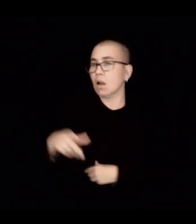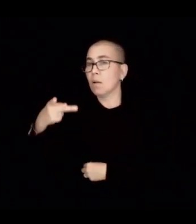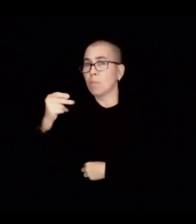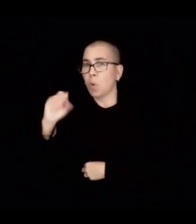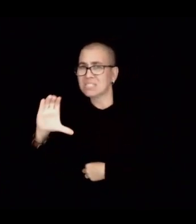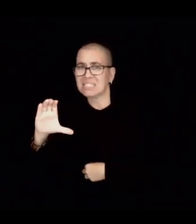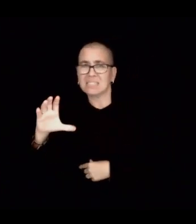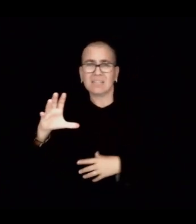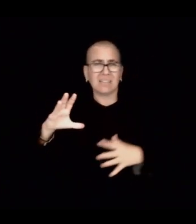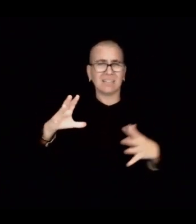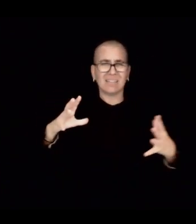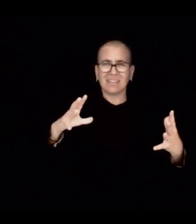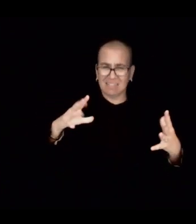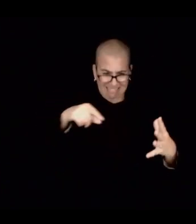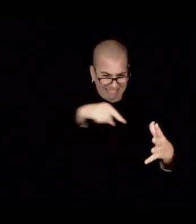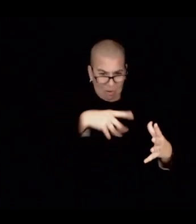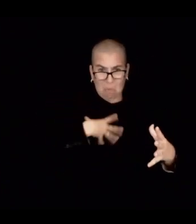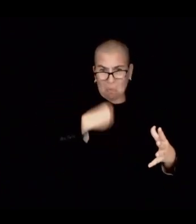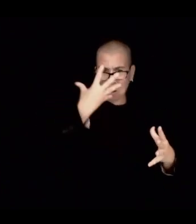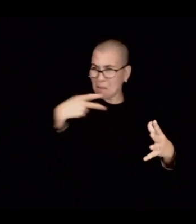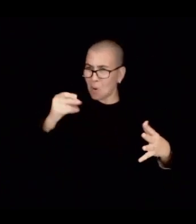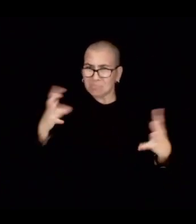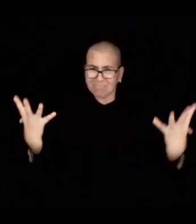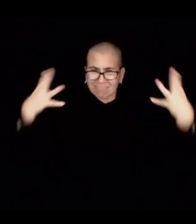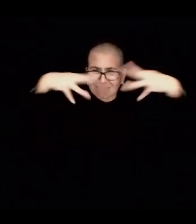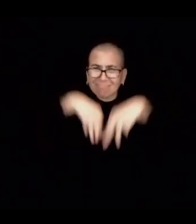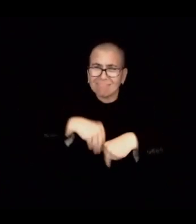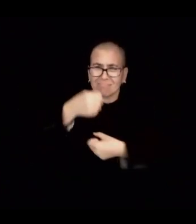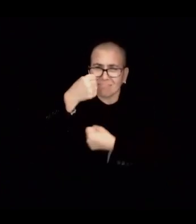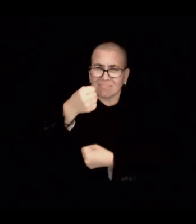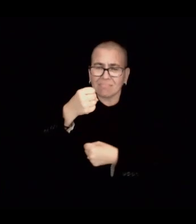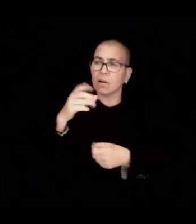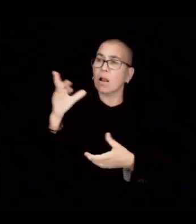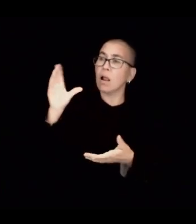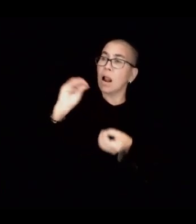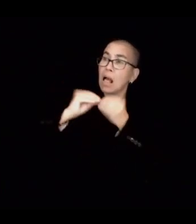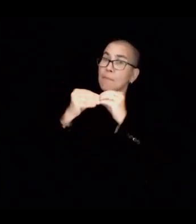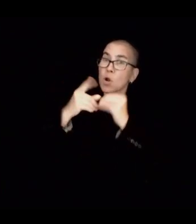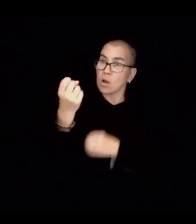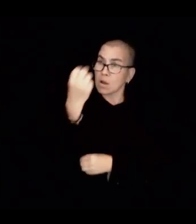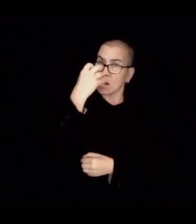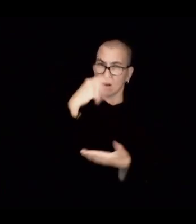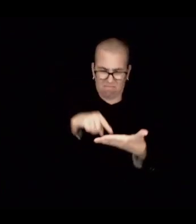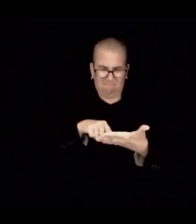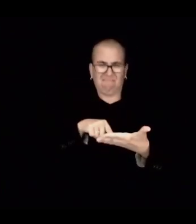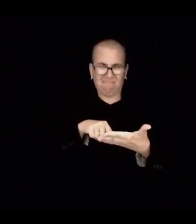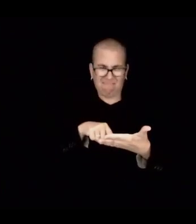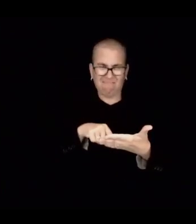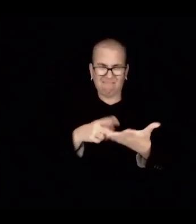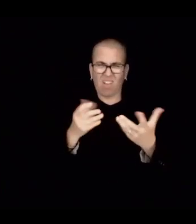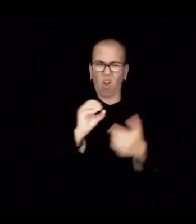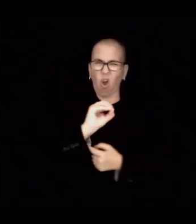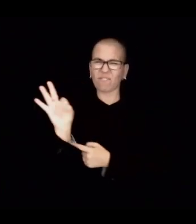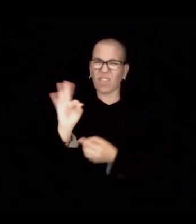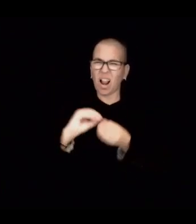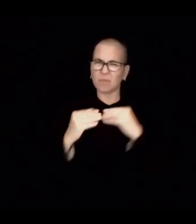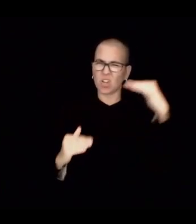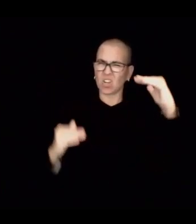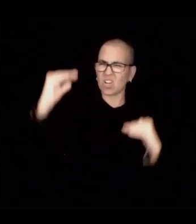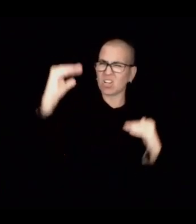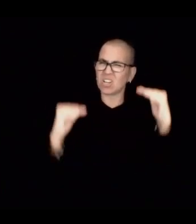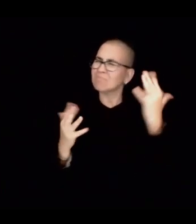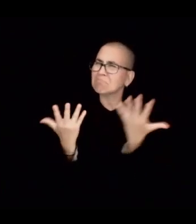that individuals were engaged in protest activities, but may have had risk factors for exposure outside